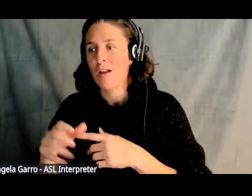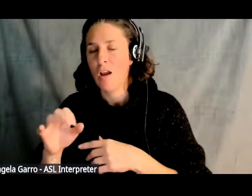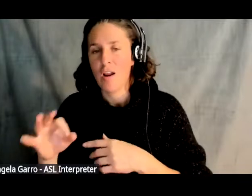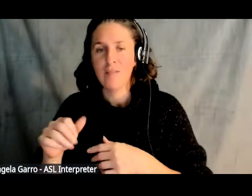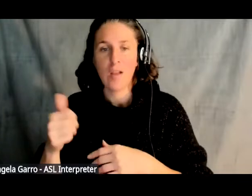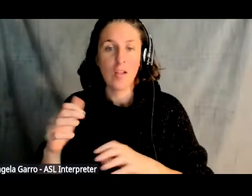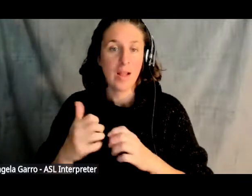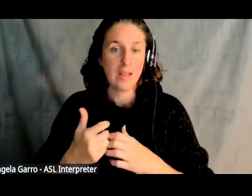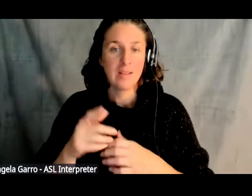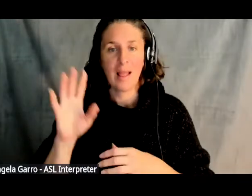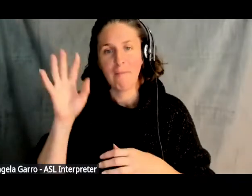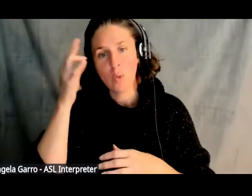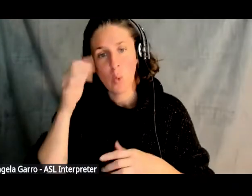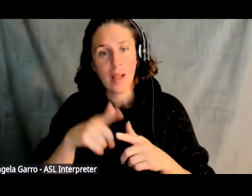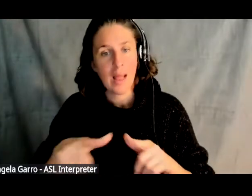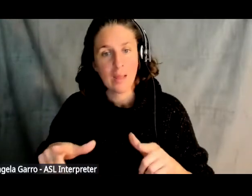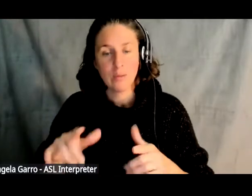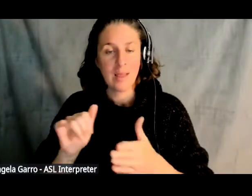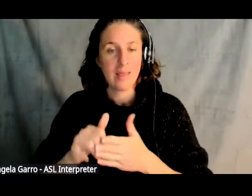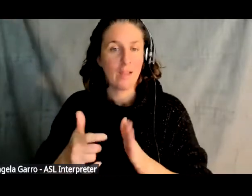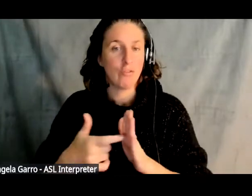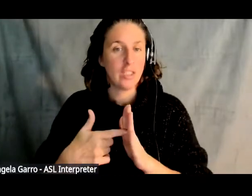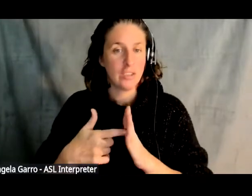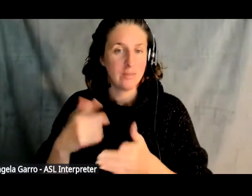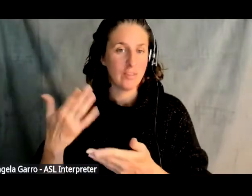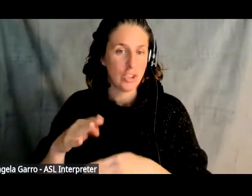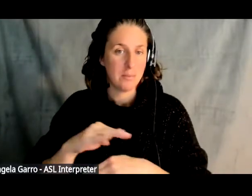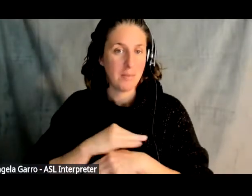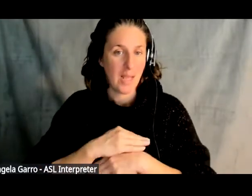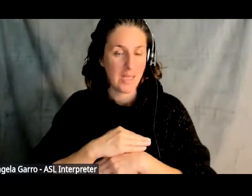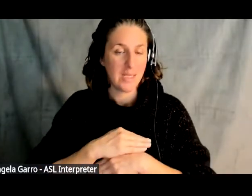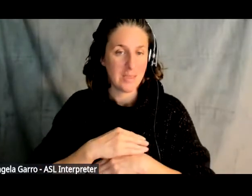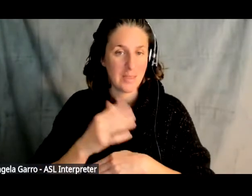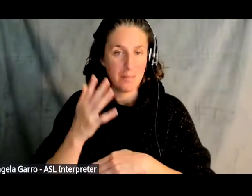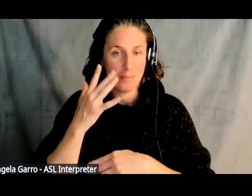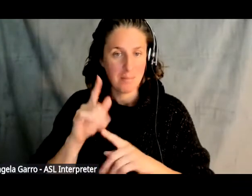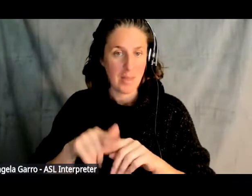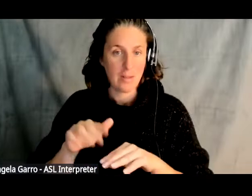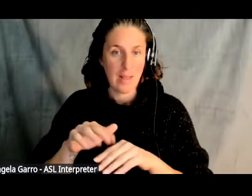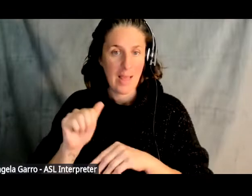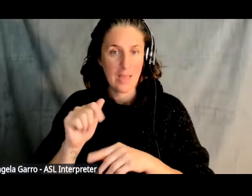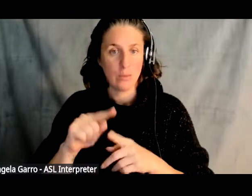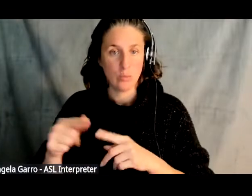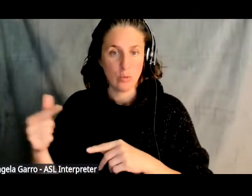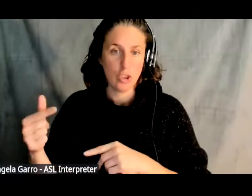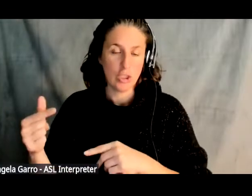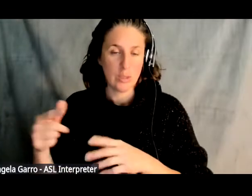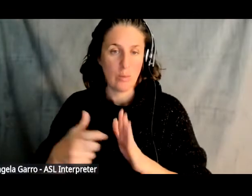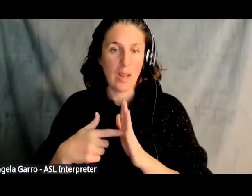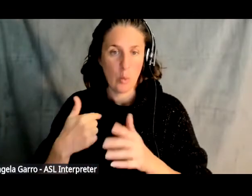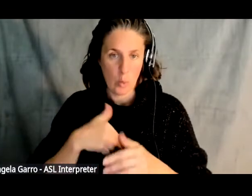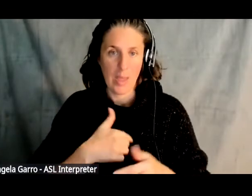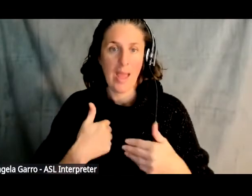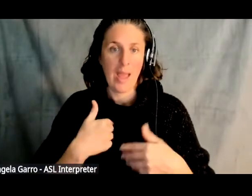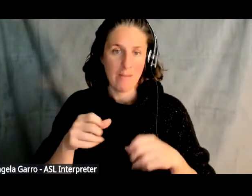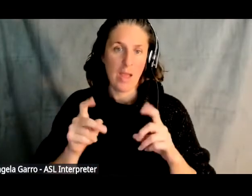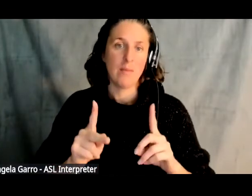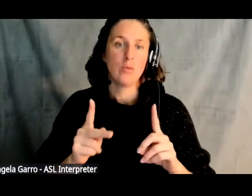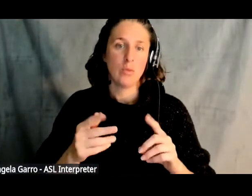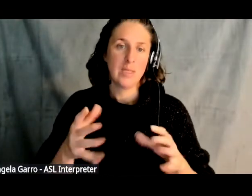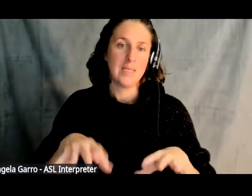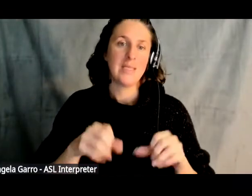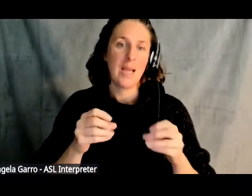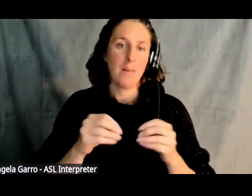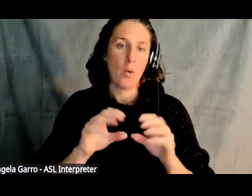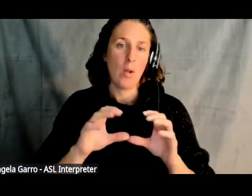know, foreign languages, that criteria is met based on the 830 requirement that we have the opportunity to take more classes. And